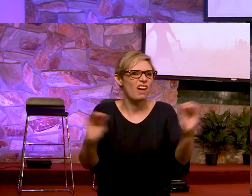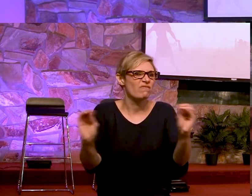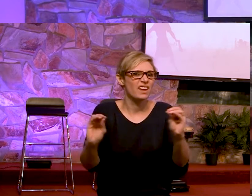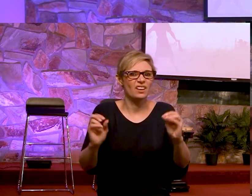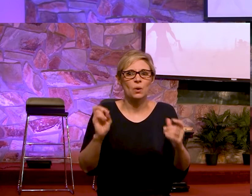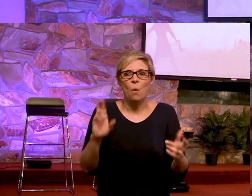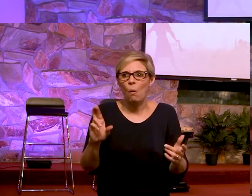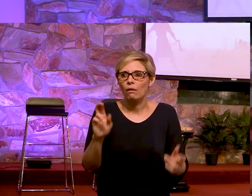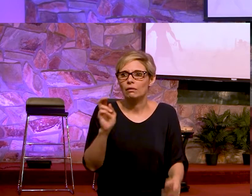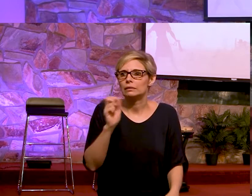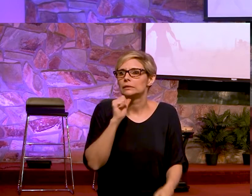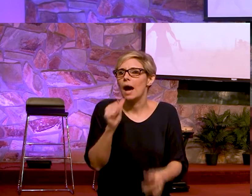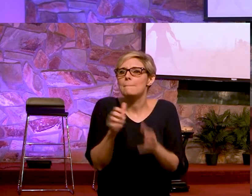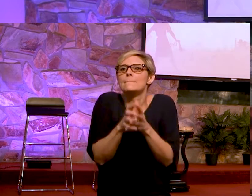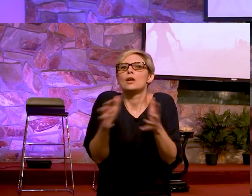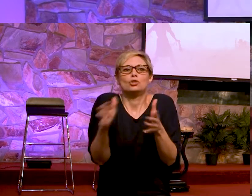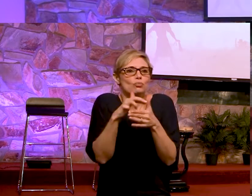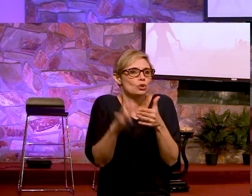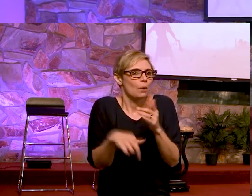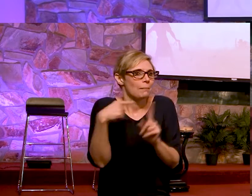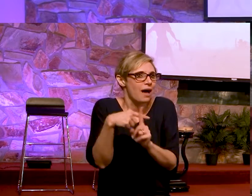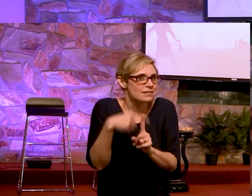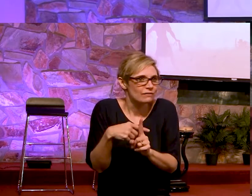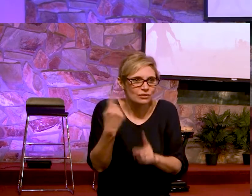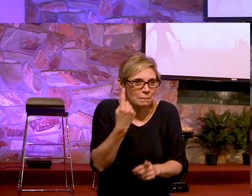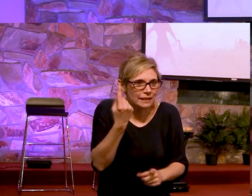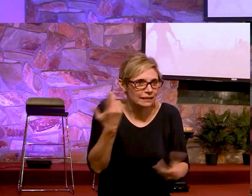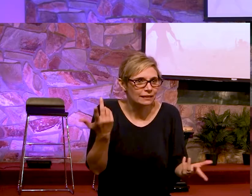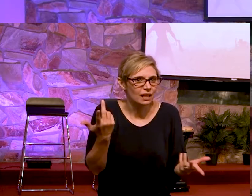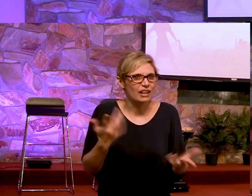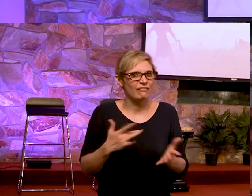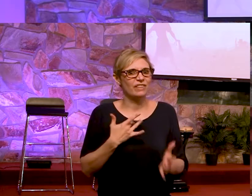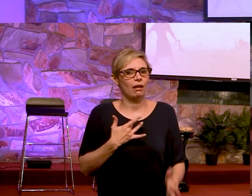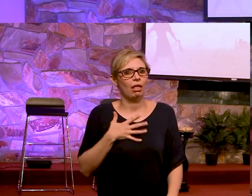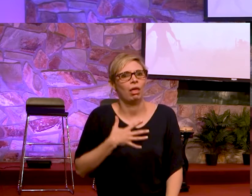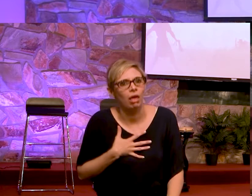return. For example,